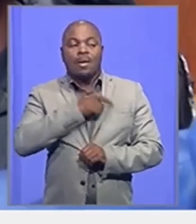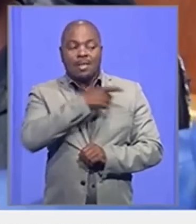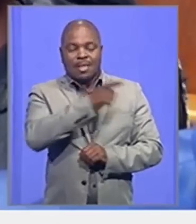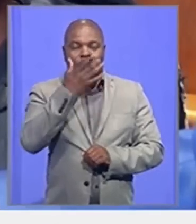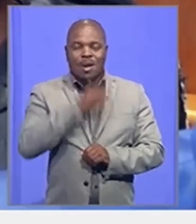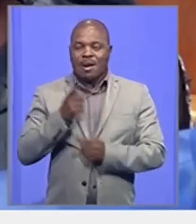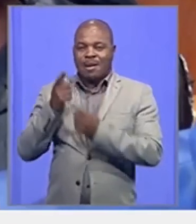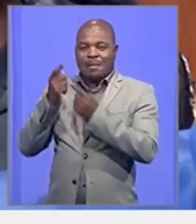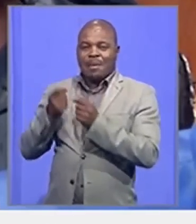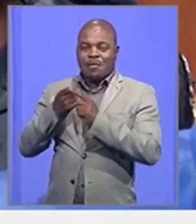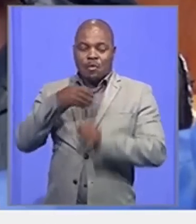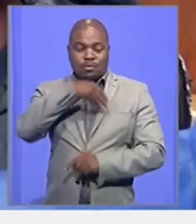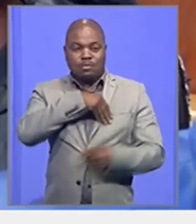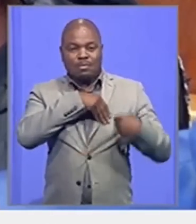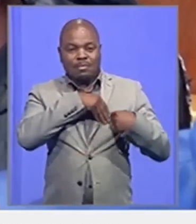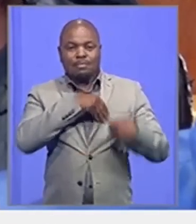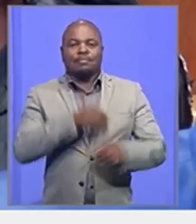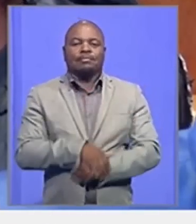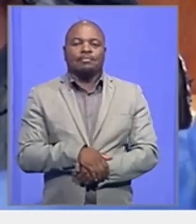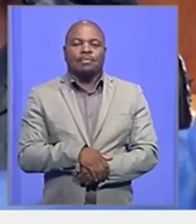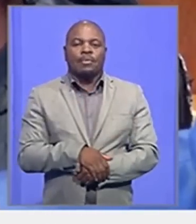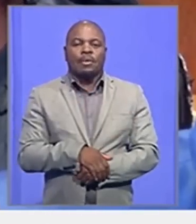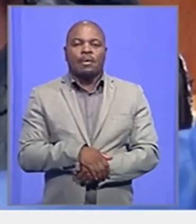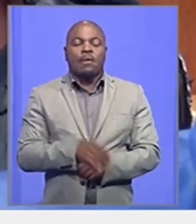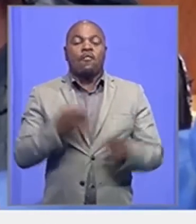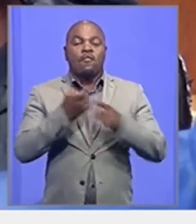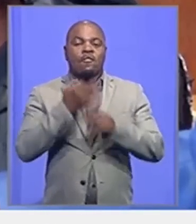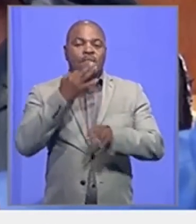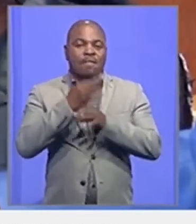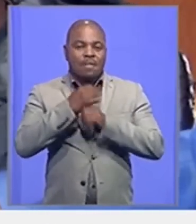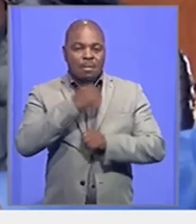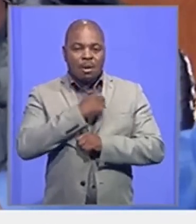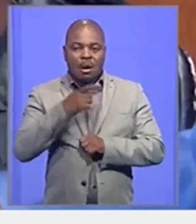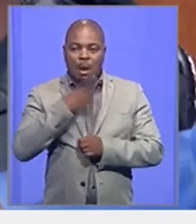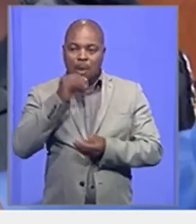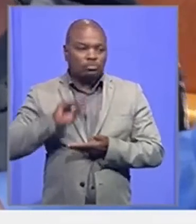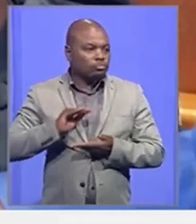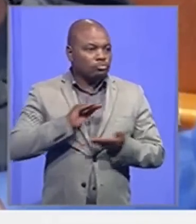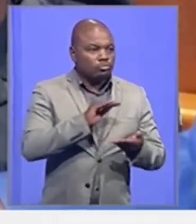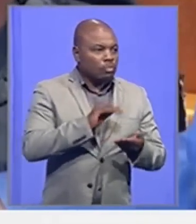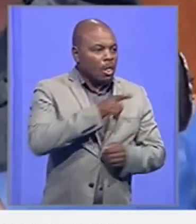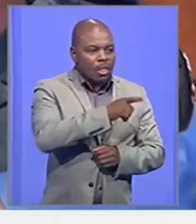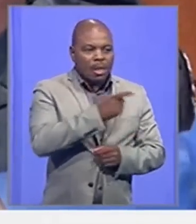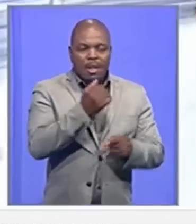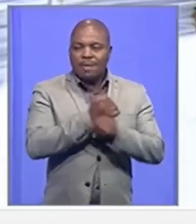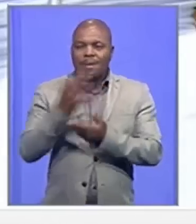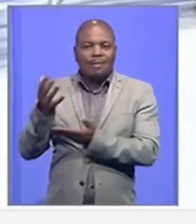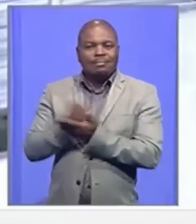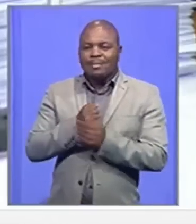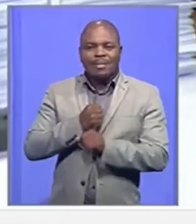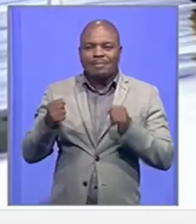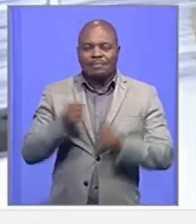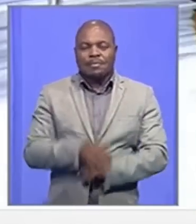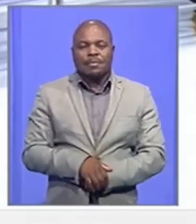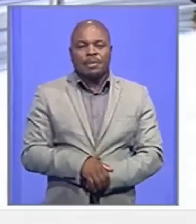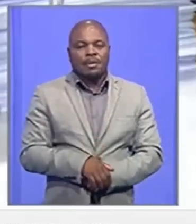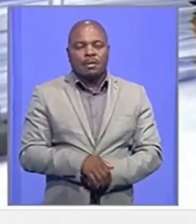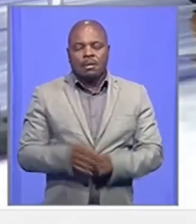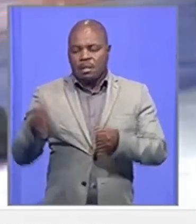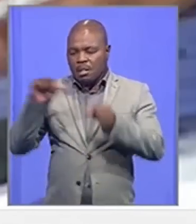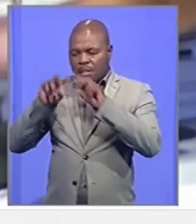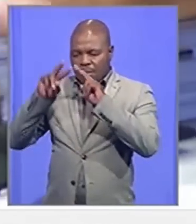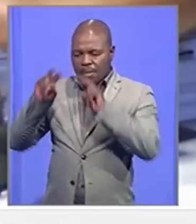which was in the pocket of my father. But when we gave them the money, they didn't take the money. Pegelo ya forensiki